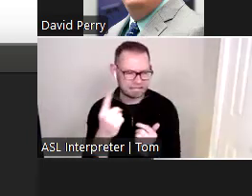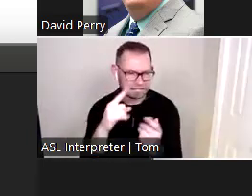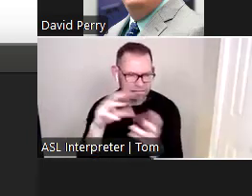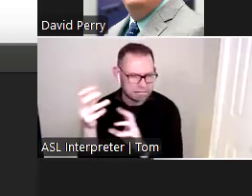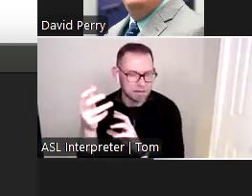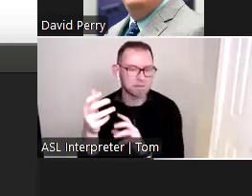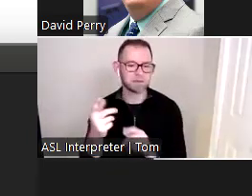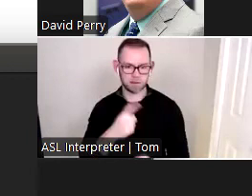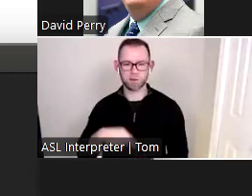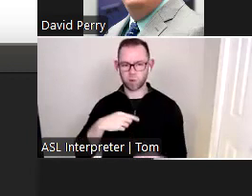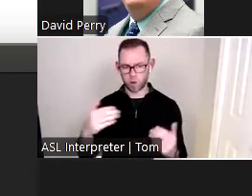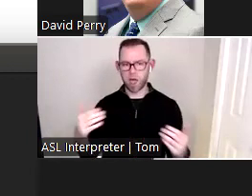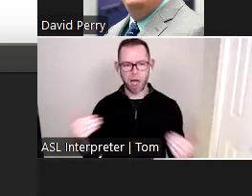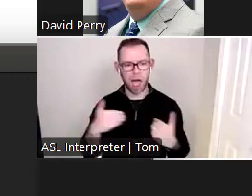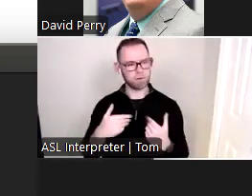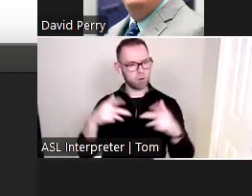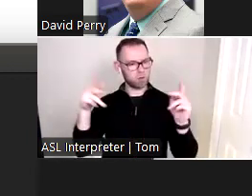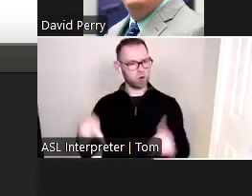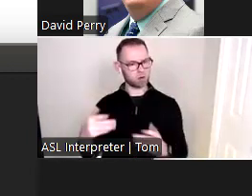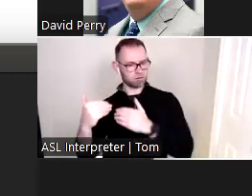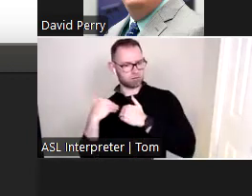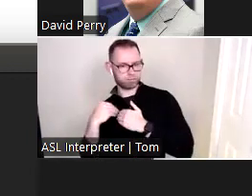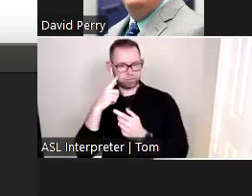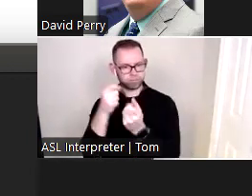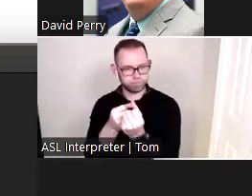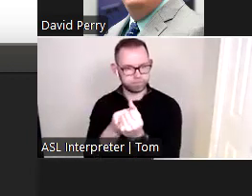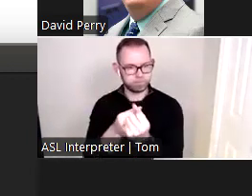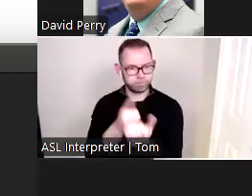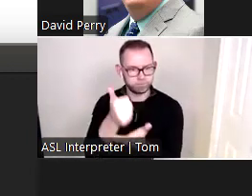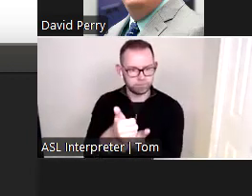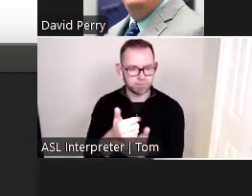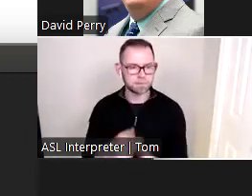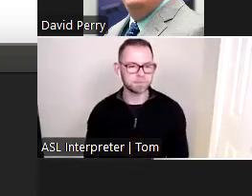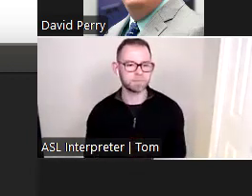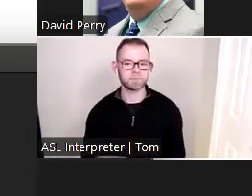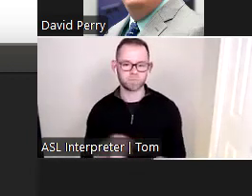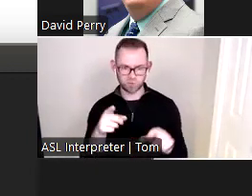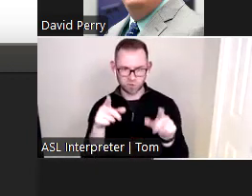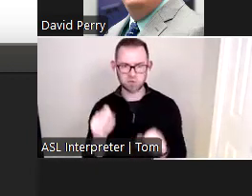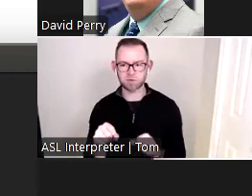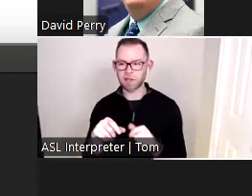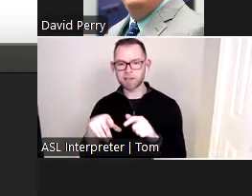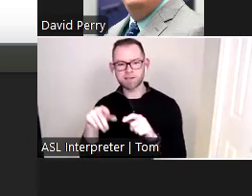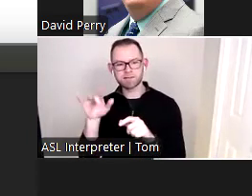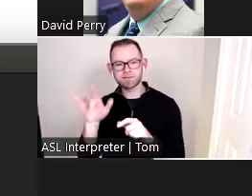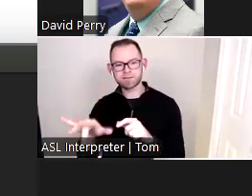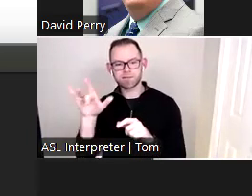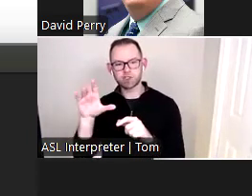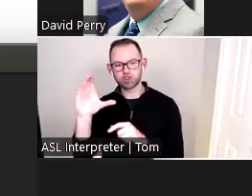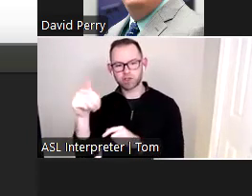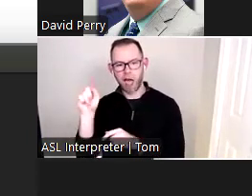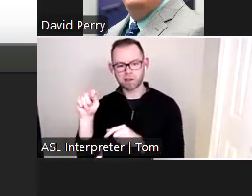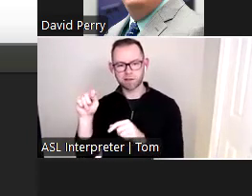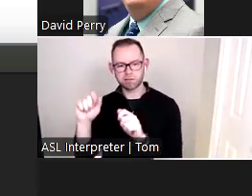we do have a technical assistant helping us out tonight. So feel free to use the chat function and our technical